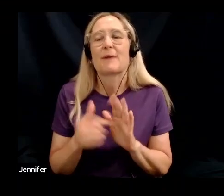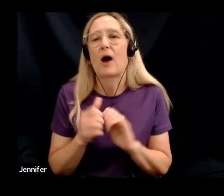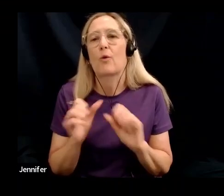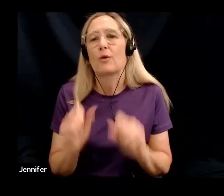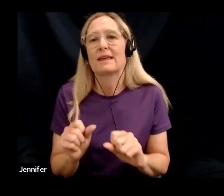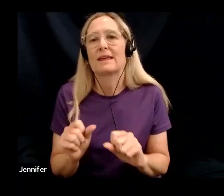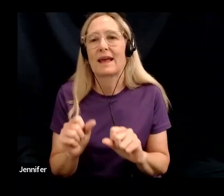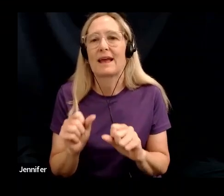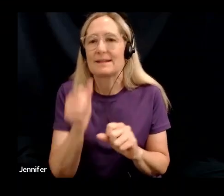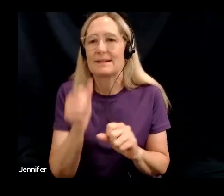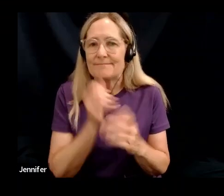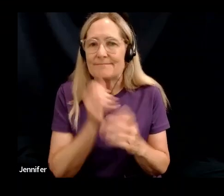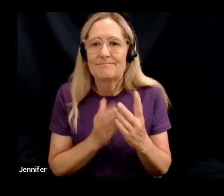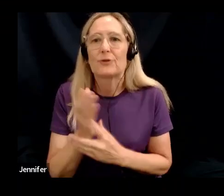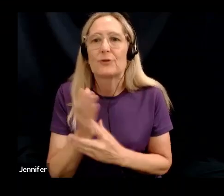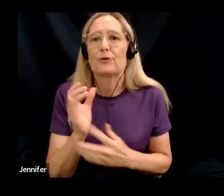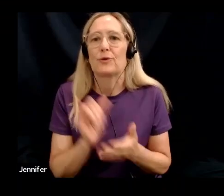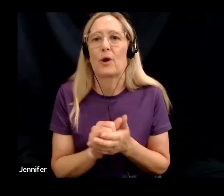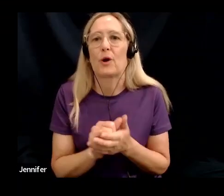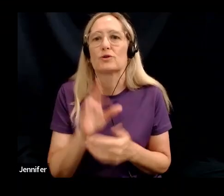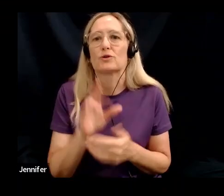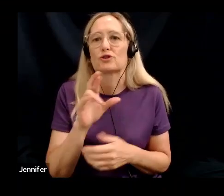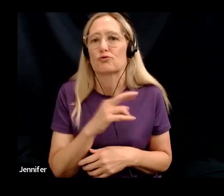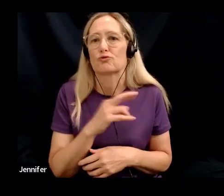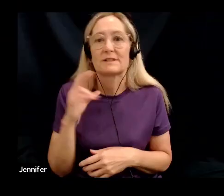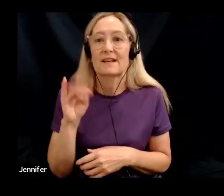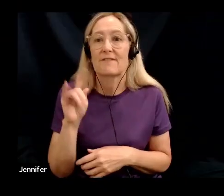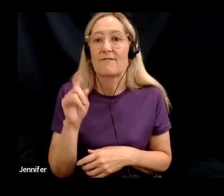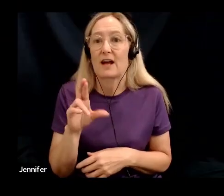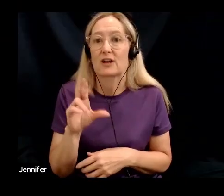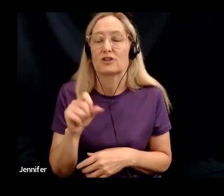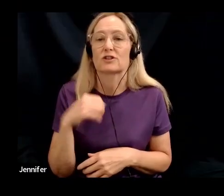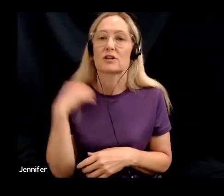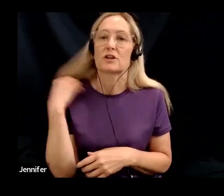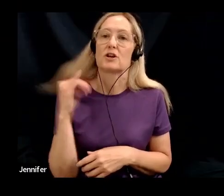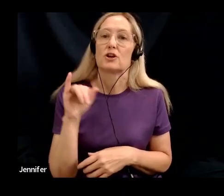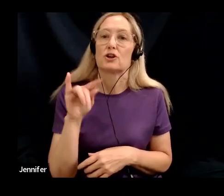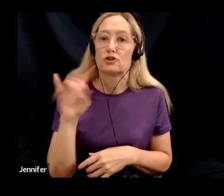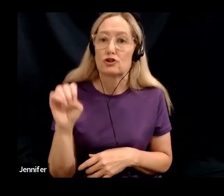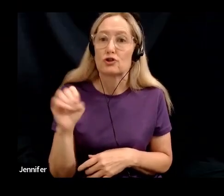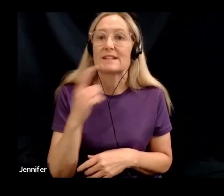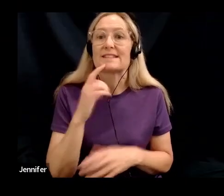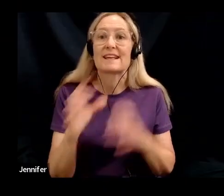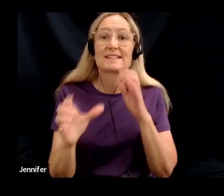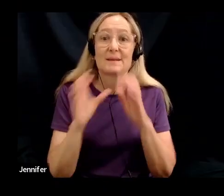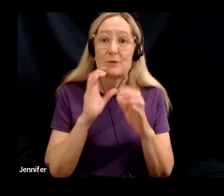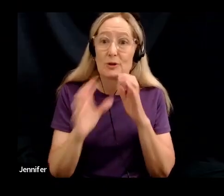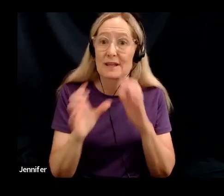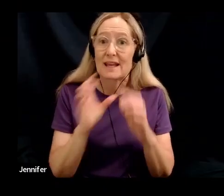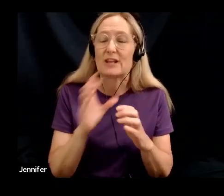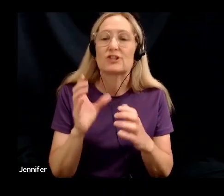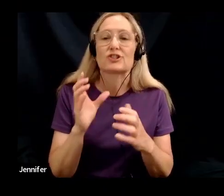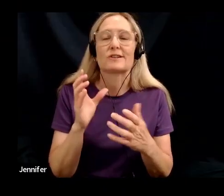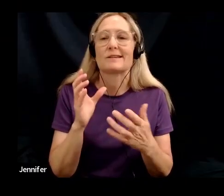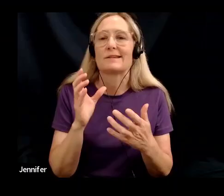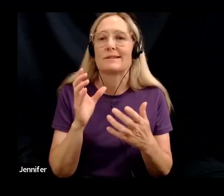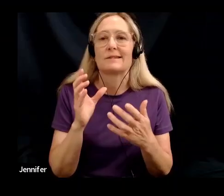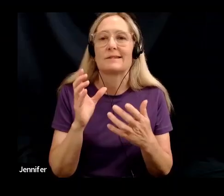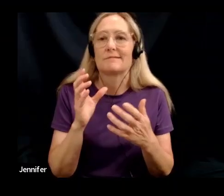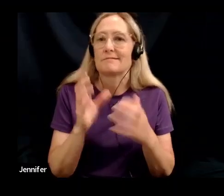might navigate some of these risk factors. Yeah, Julie said communication impairments. Yeah, not being able